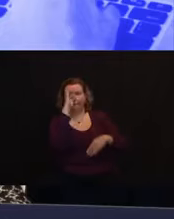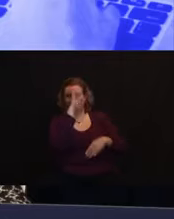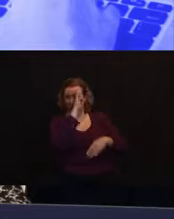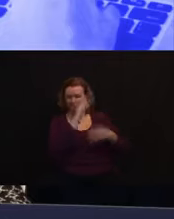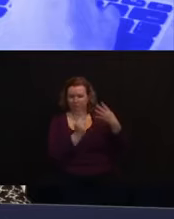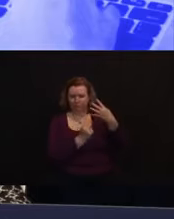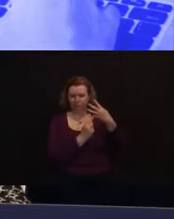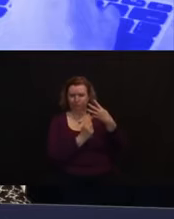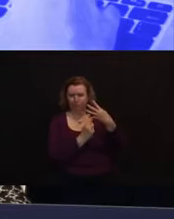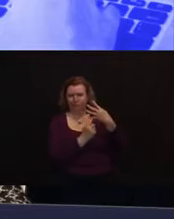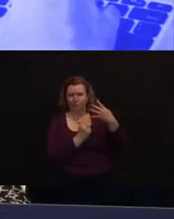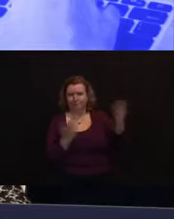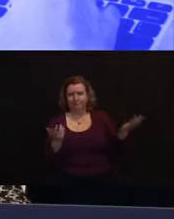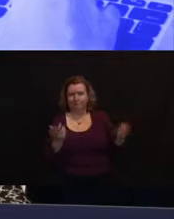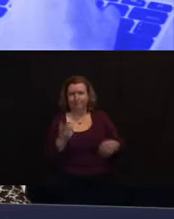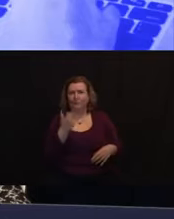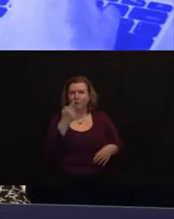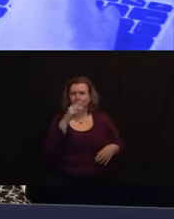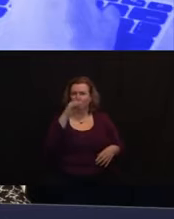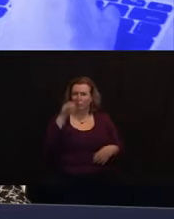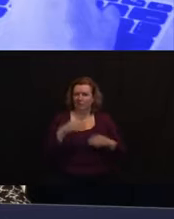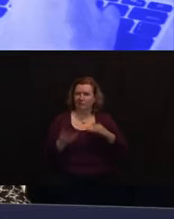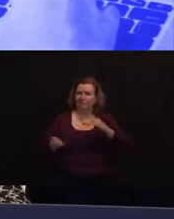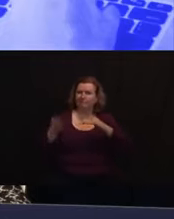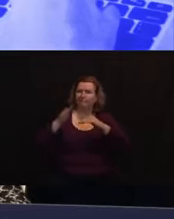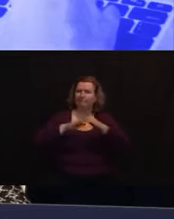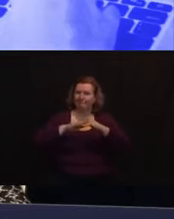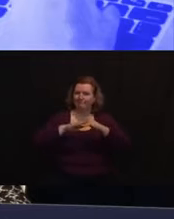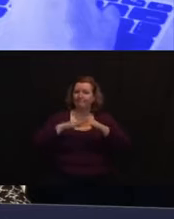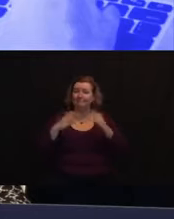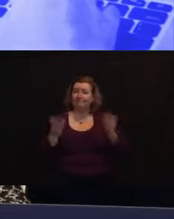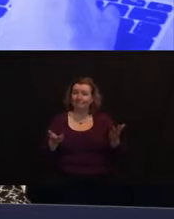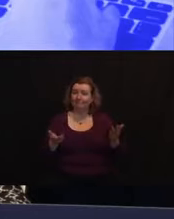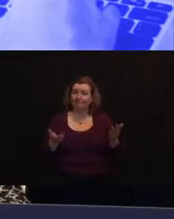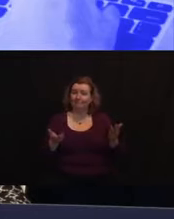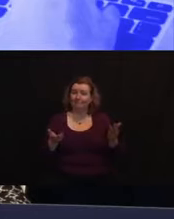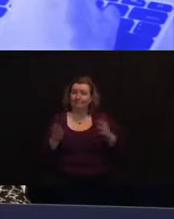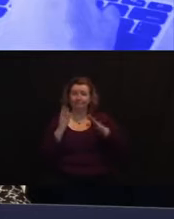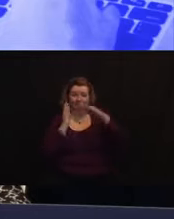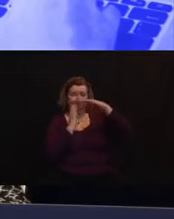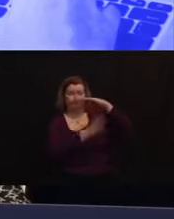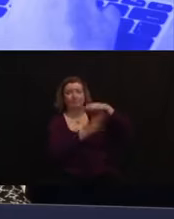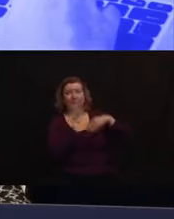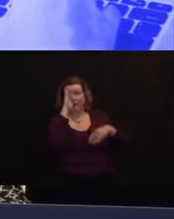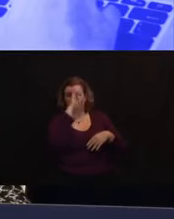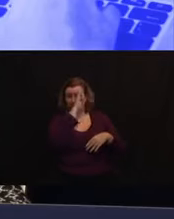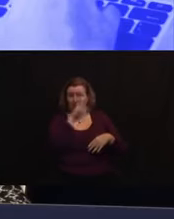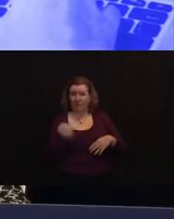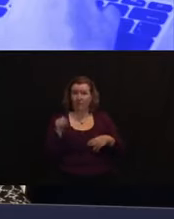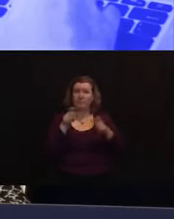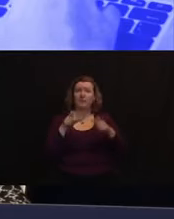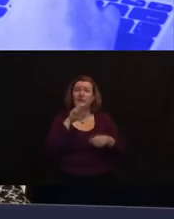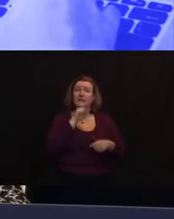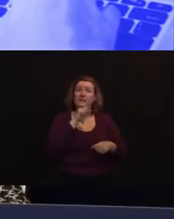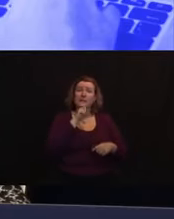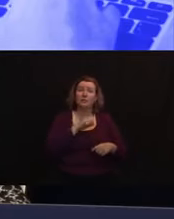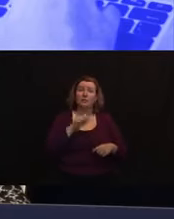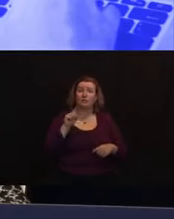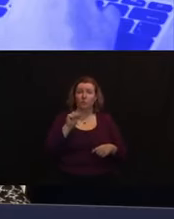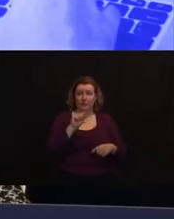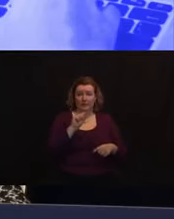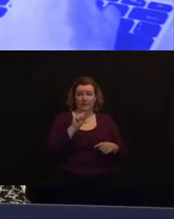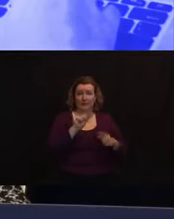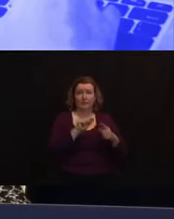a 31% increase among hospitalizations in individuals between the ages of 20